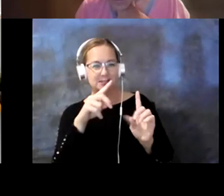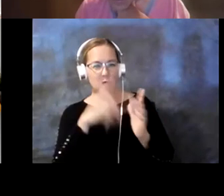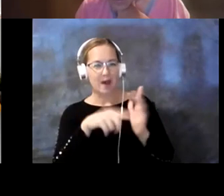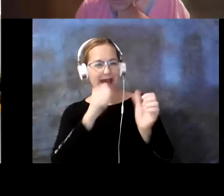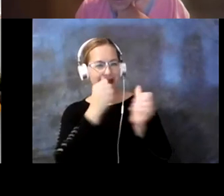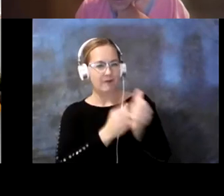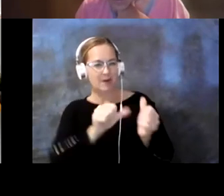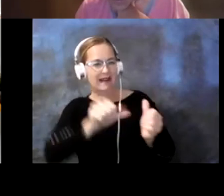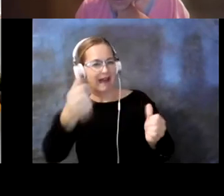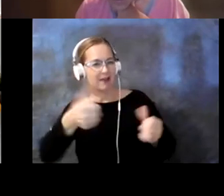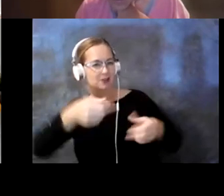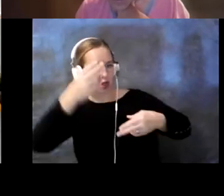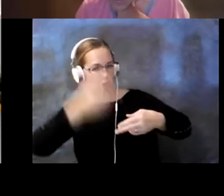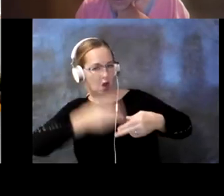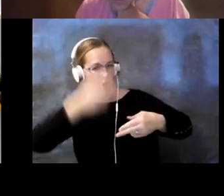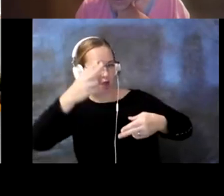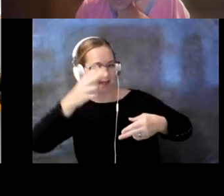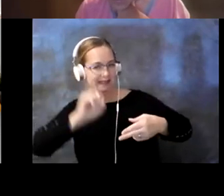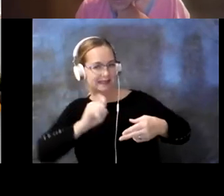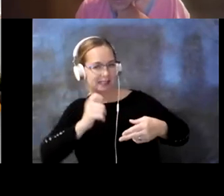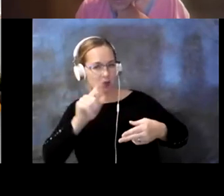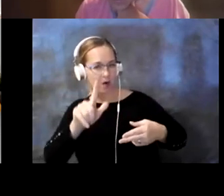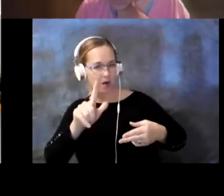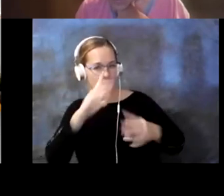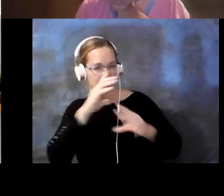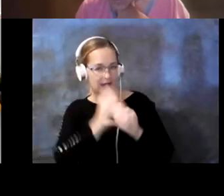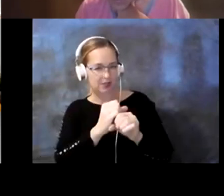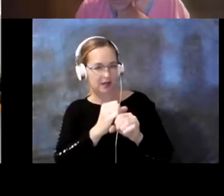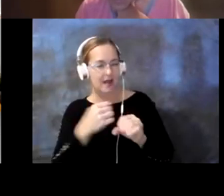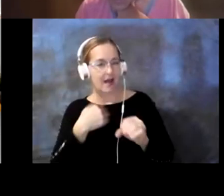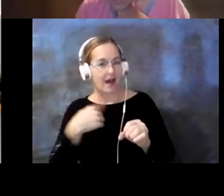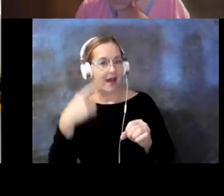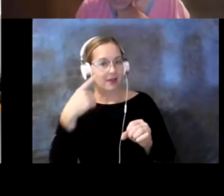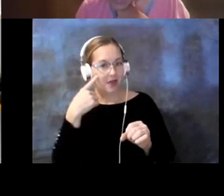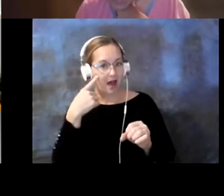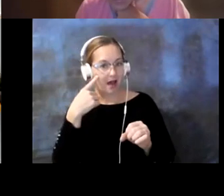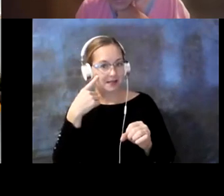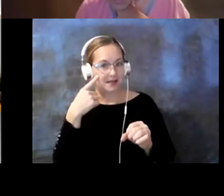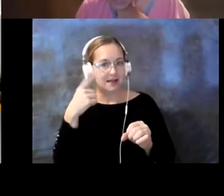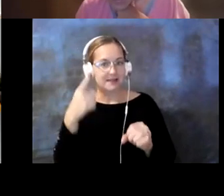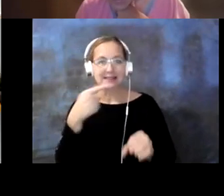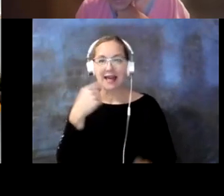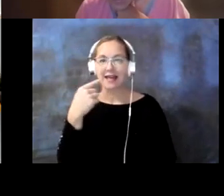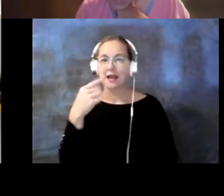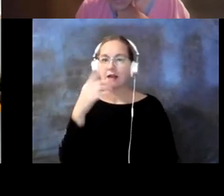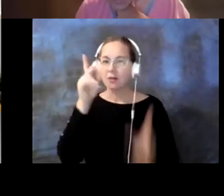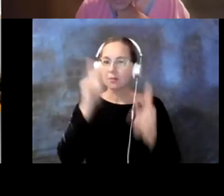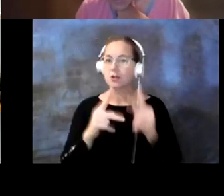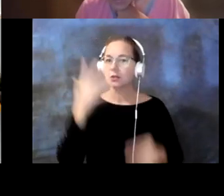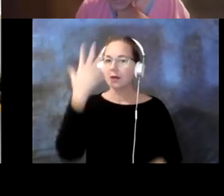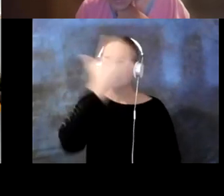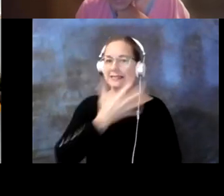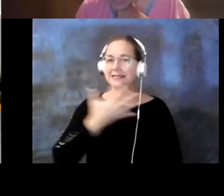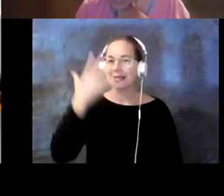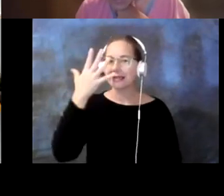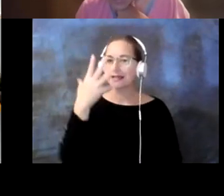thought was just that they were saying was that the person is aesthetically pleasing to look at. That was quite a